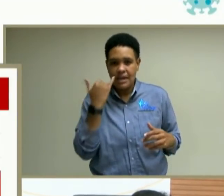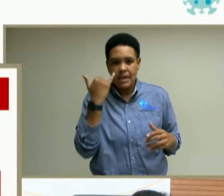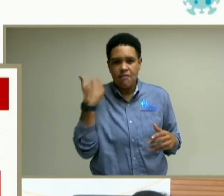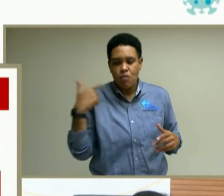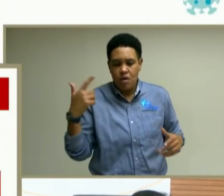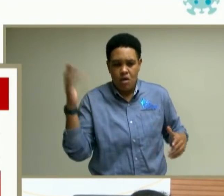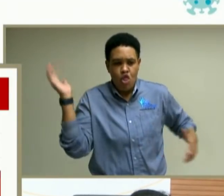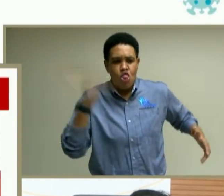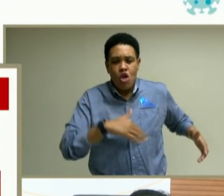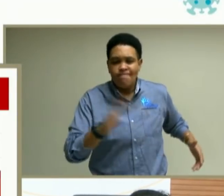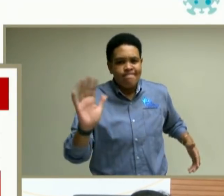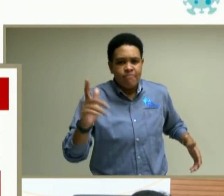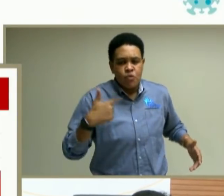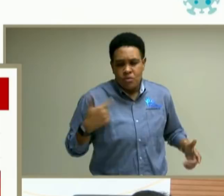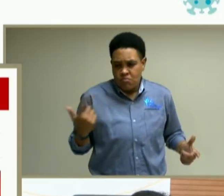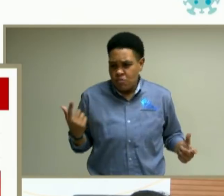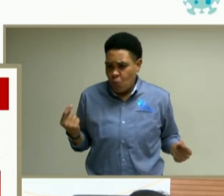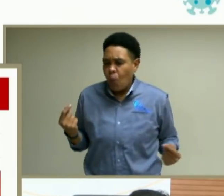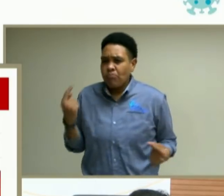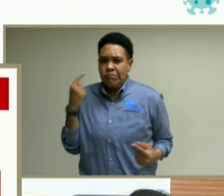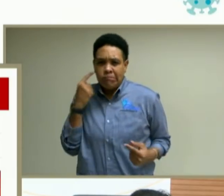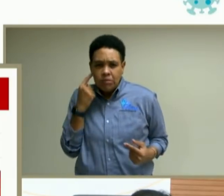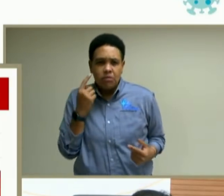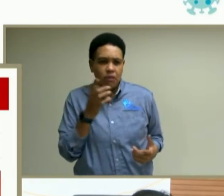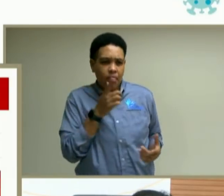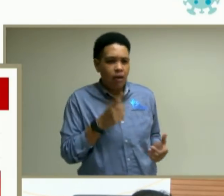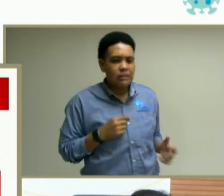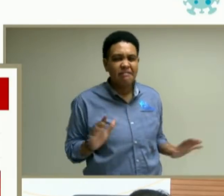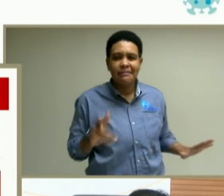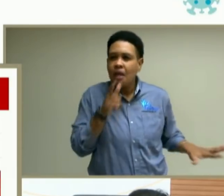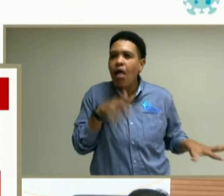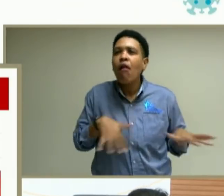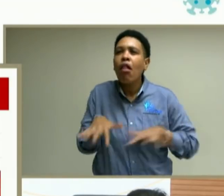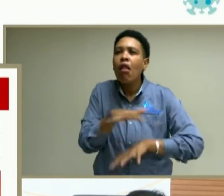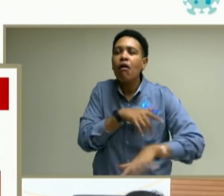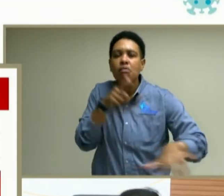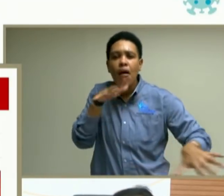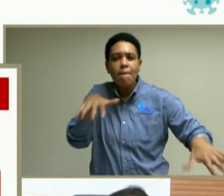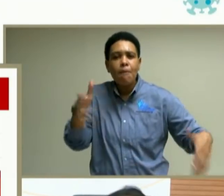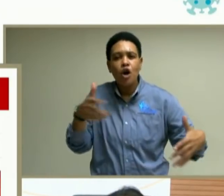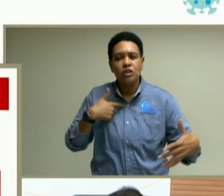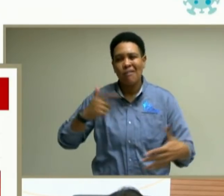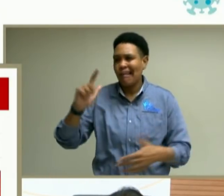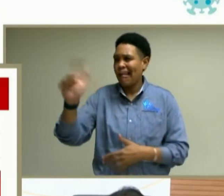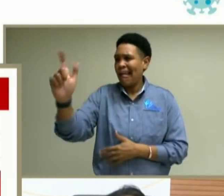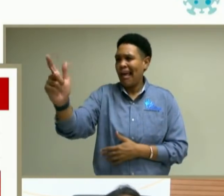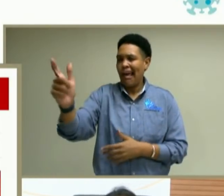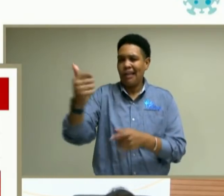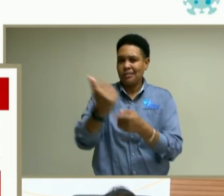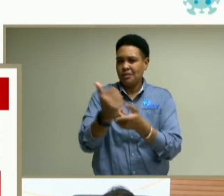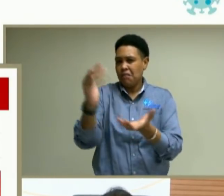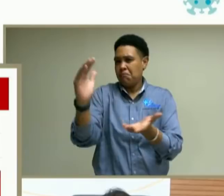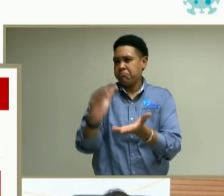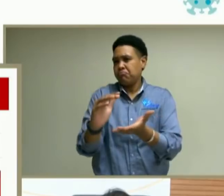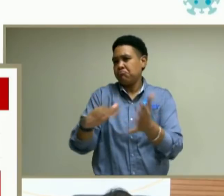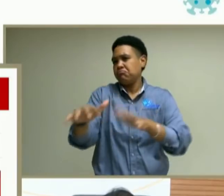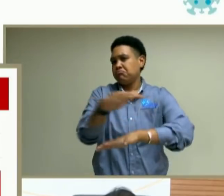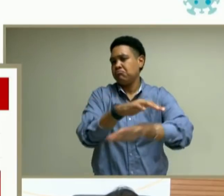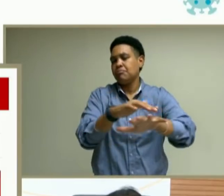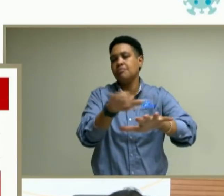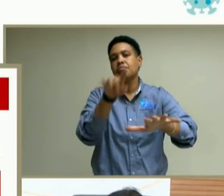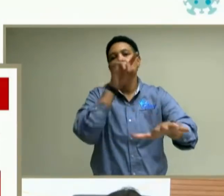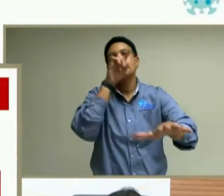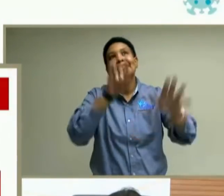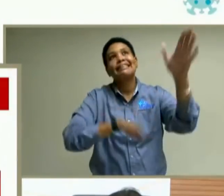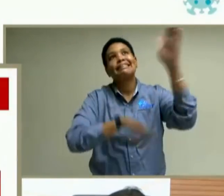we expect at Thanksgiving, and we have the movement occurring a little bit later, then the spike won't be